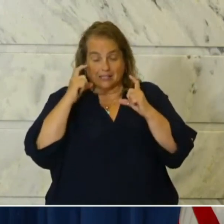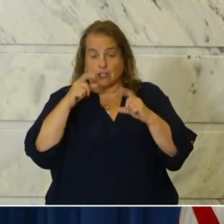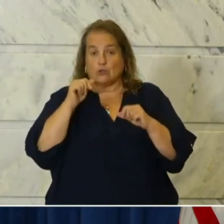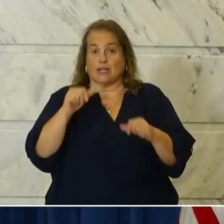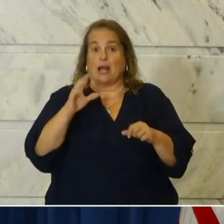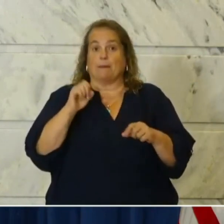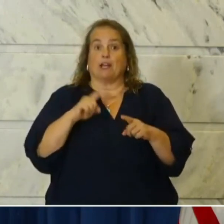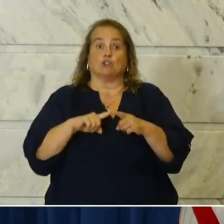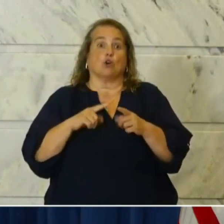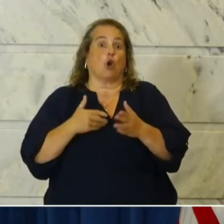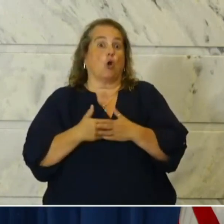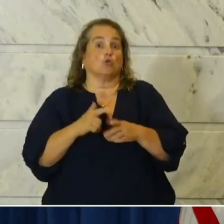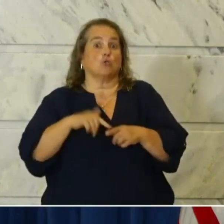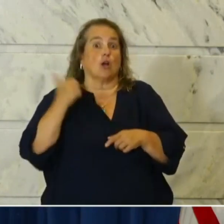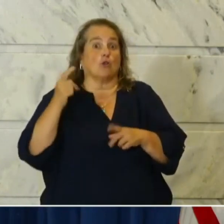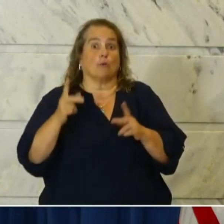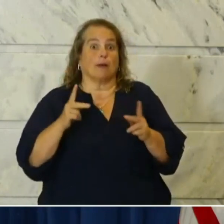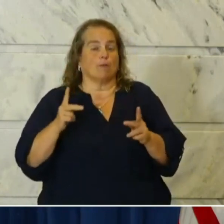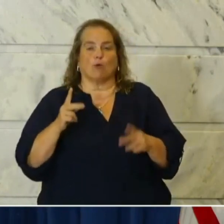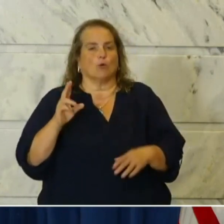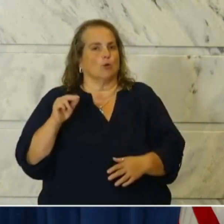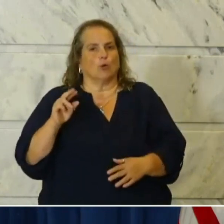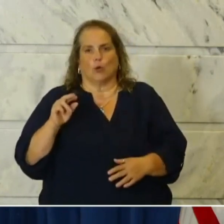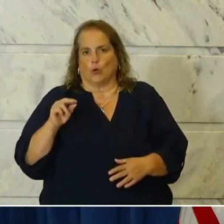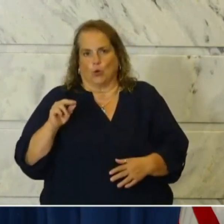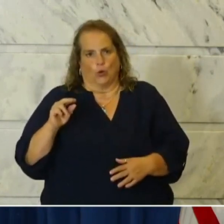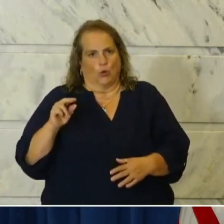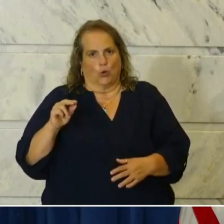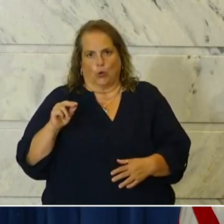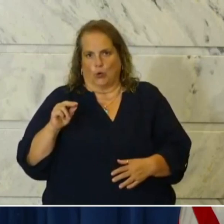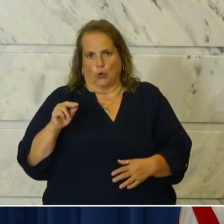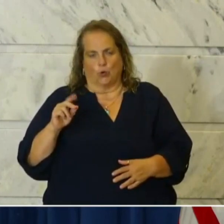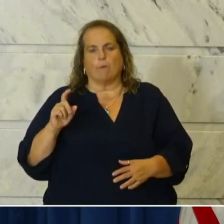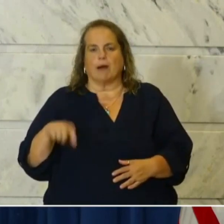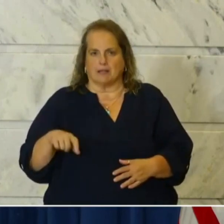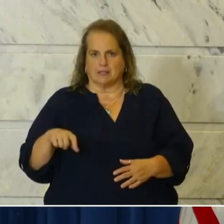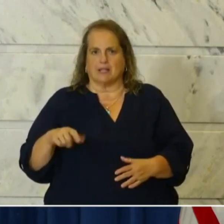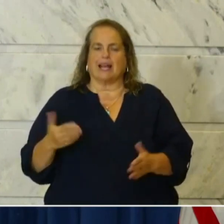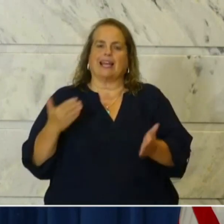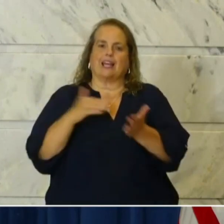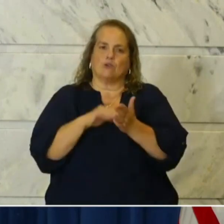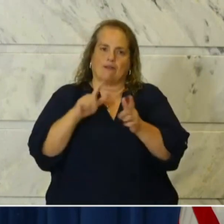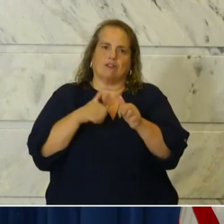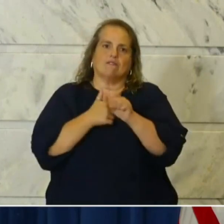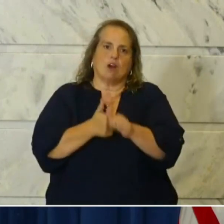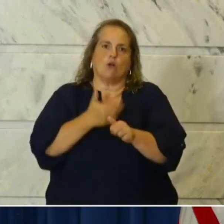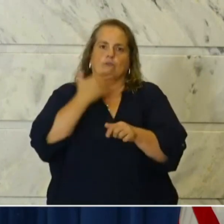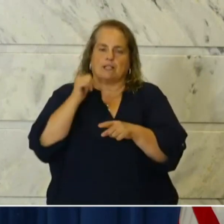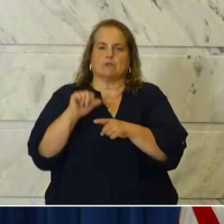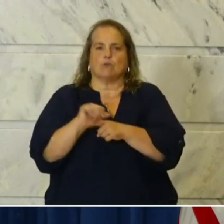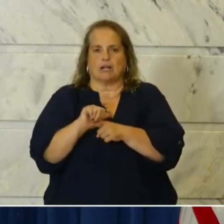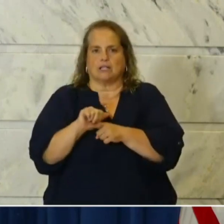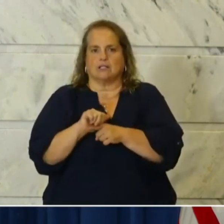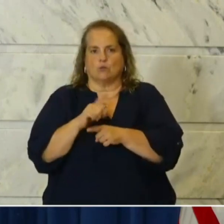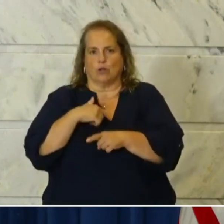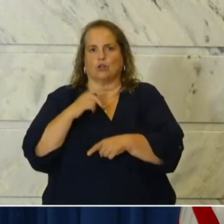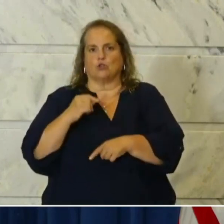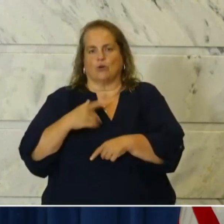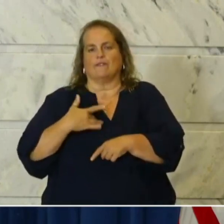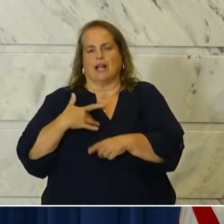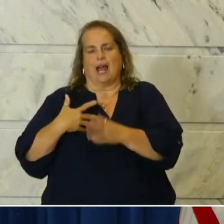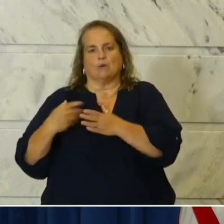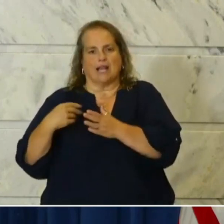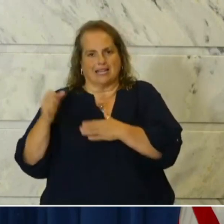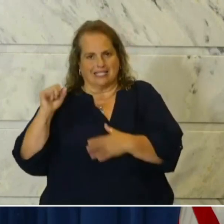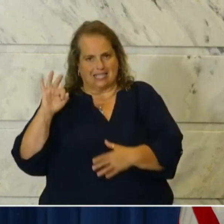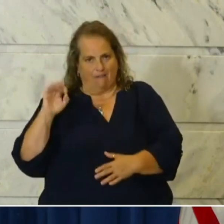as close to other people as you want. Again, you have to follow those best practices, but we do believe outside is